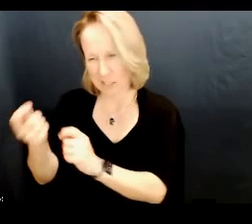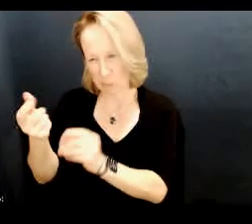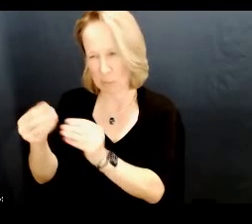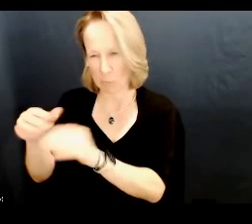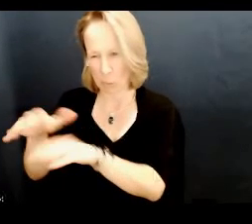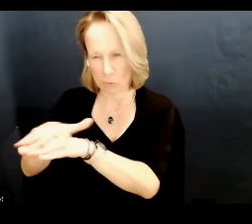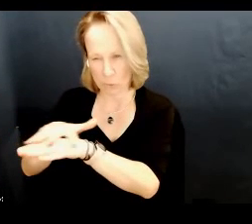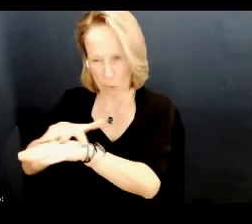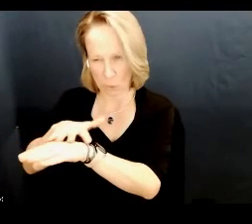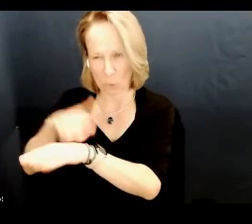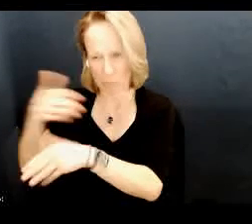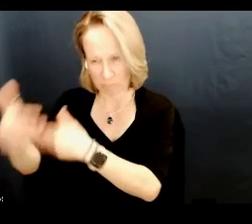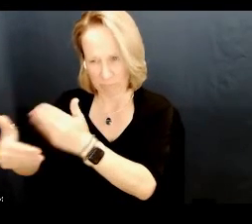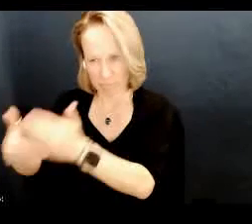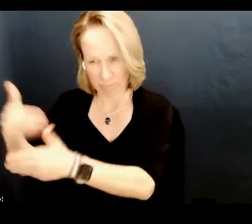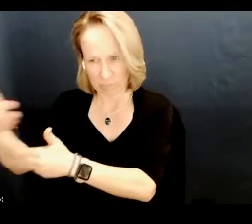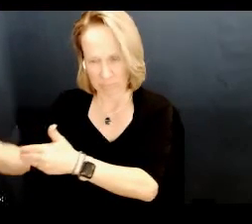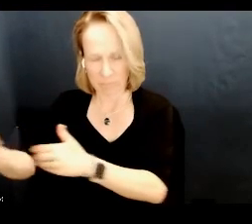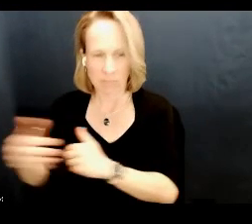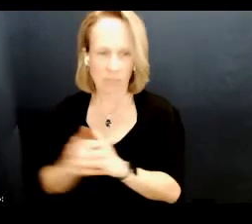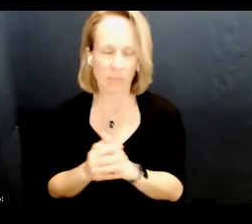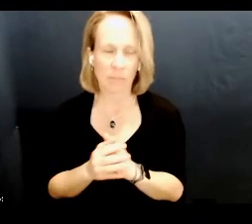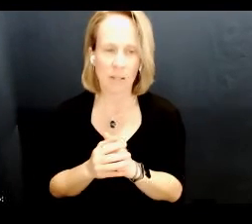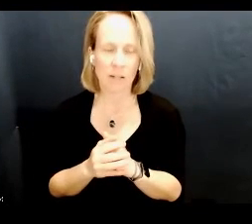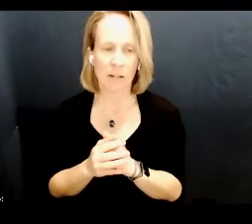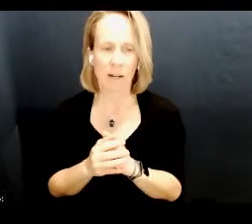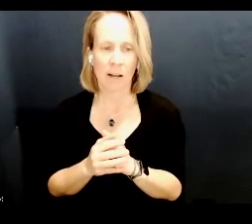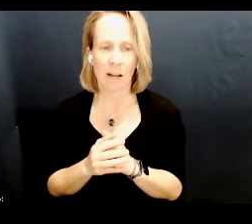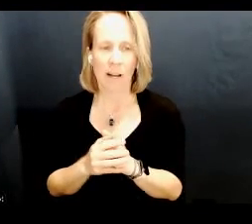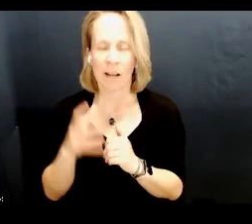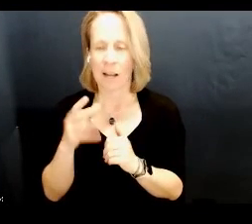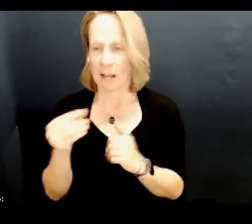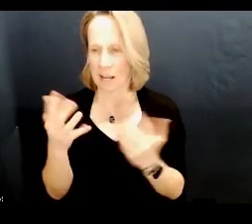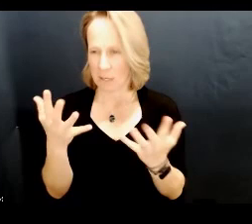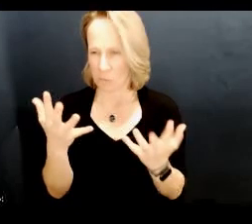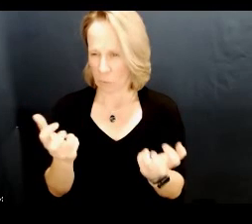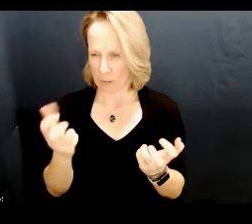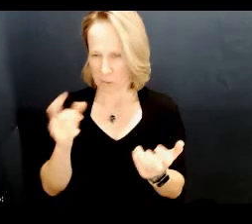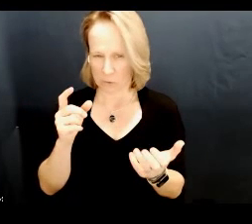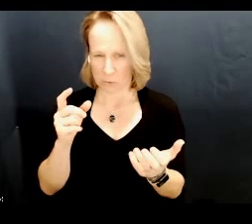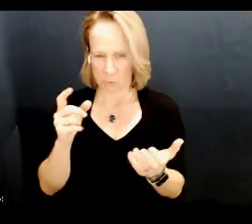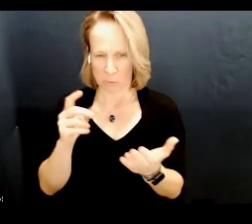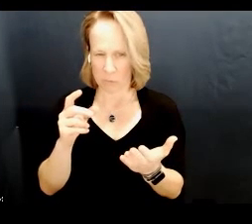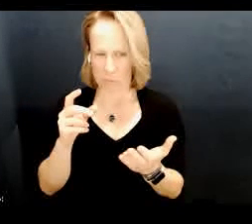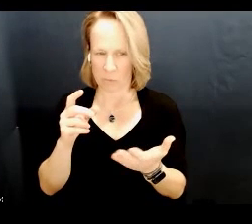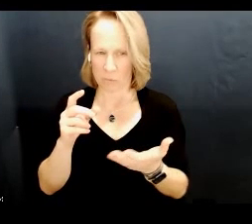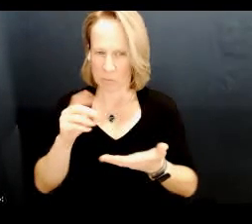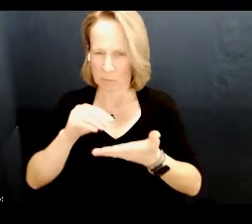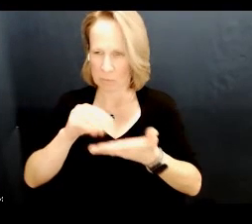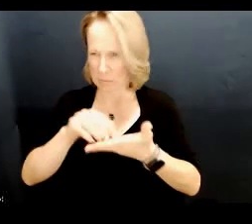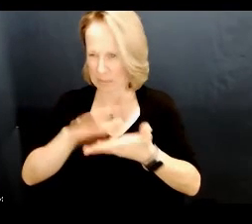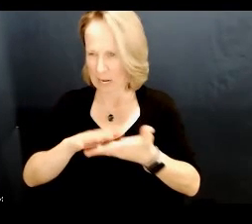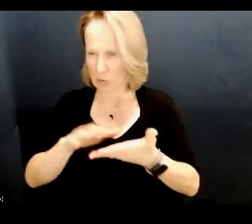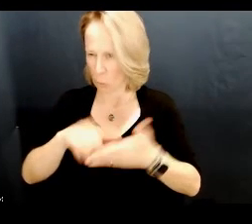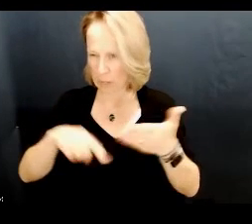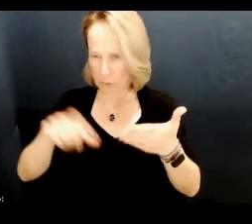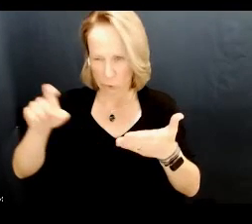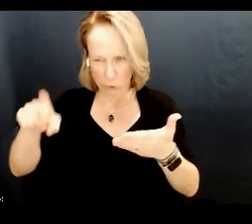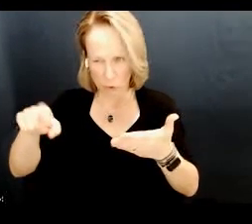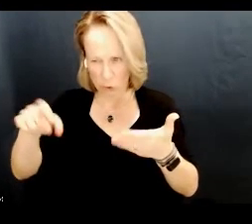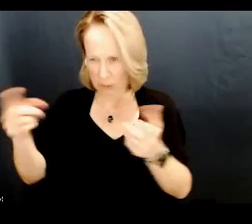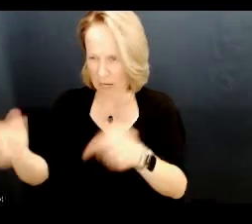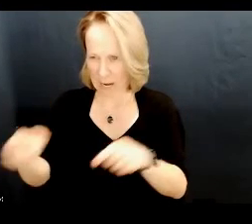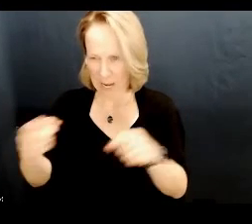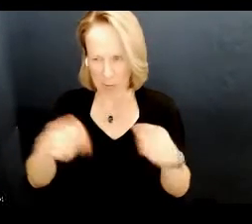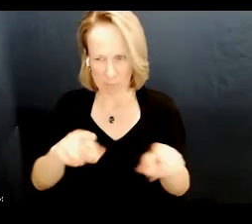process. And we want to identify what should be happening and have clear agreement about what should be happening in our